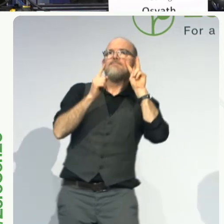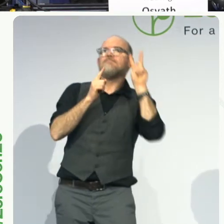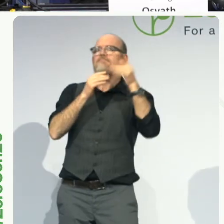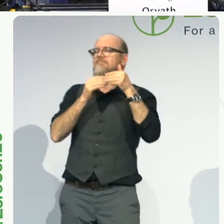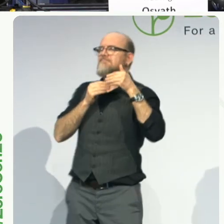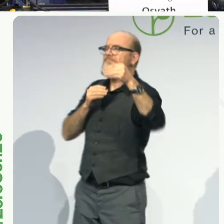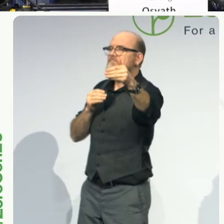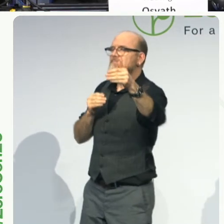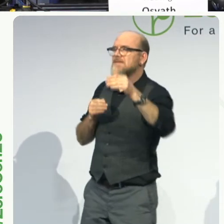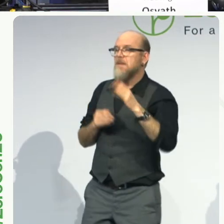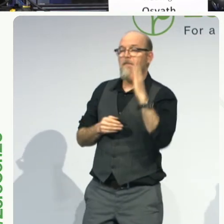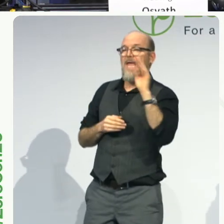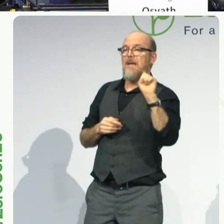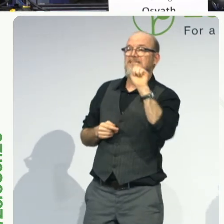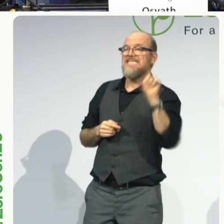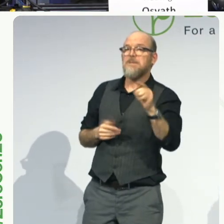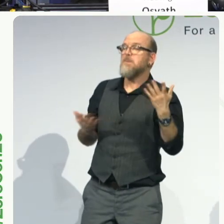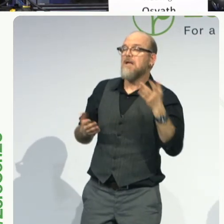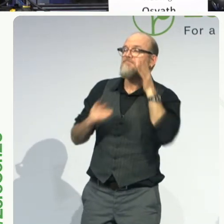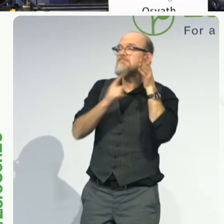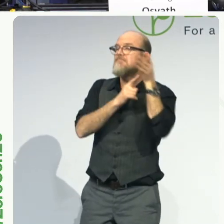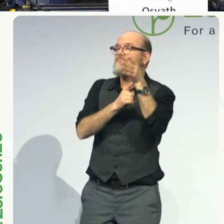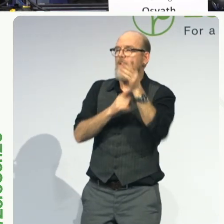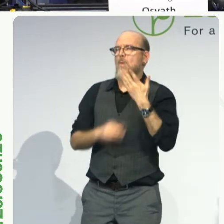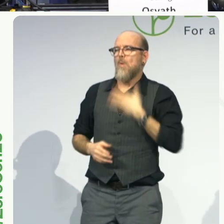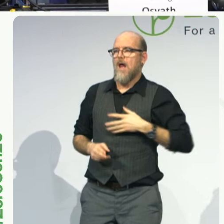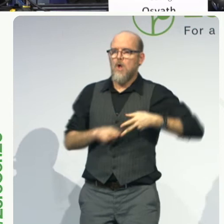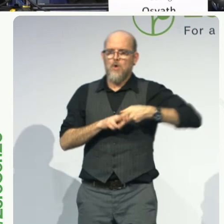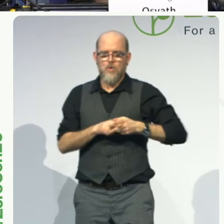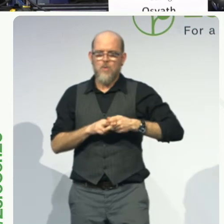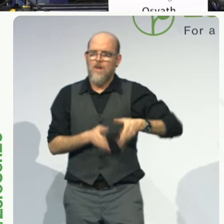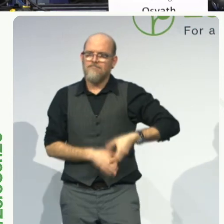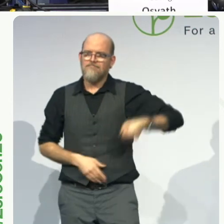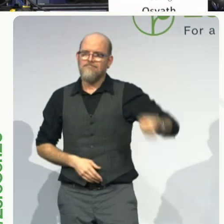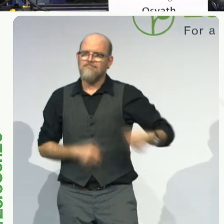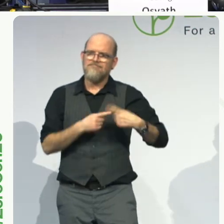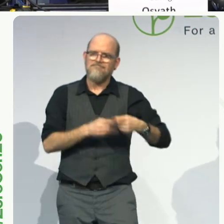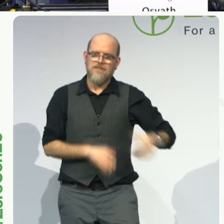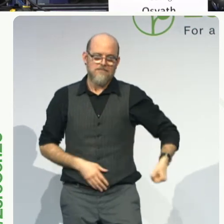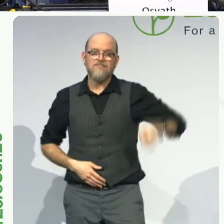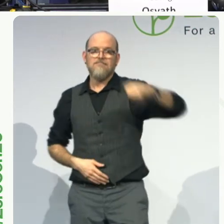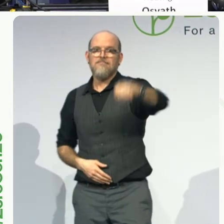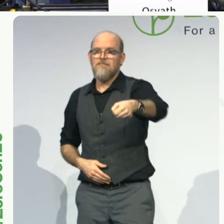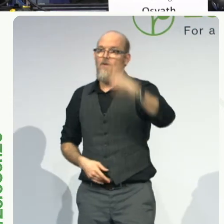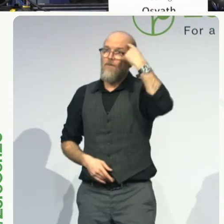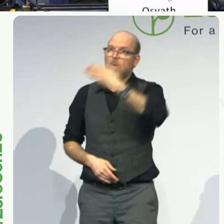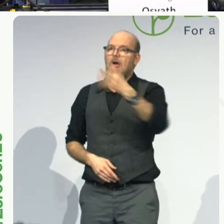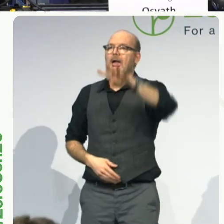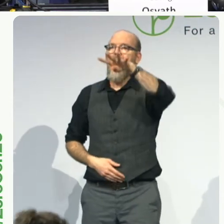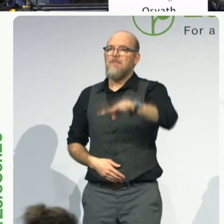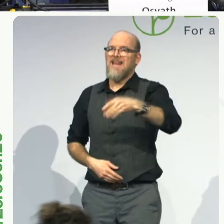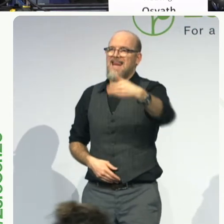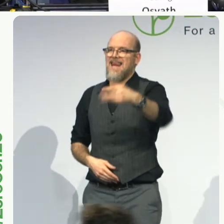on education and digitalization in April, and one chapter is going to be dedicated to digital solutions and inclusion.